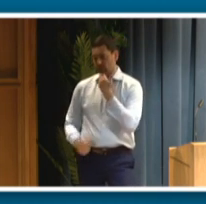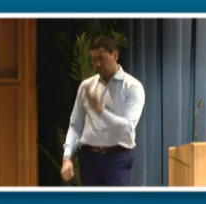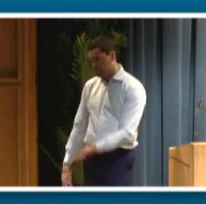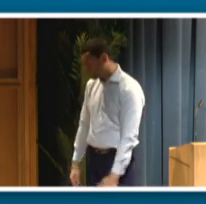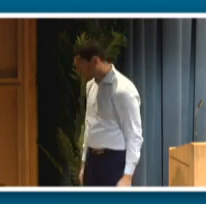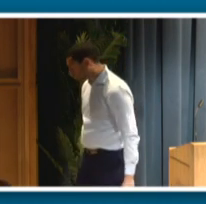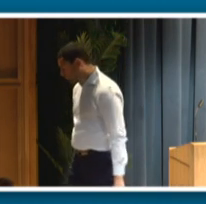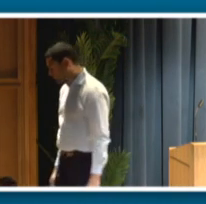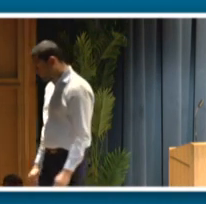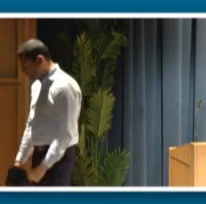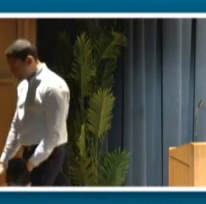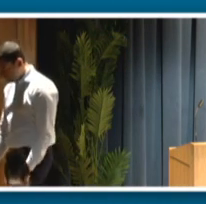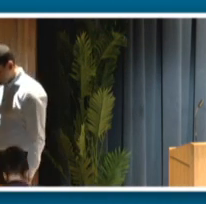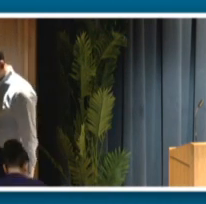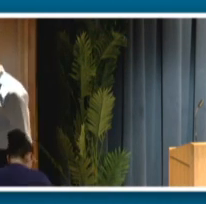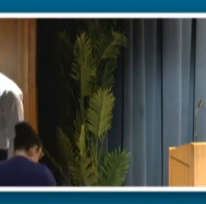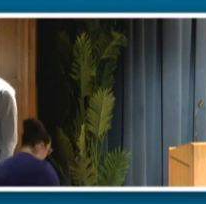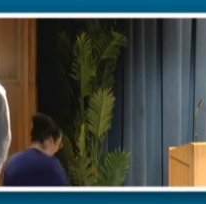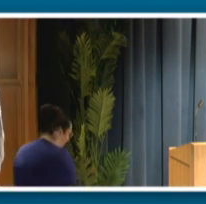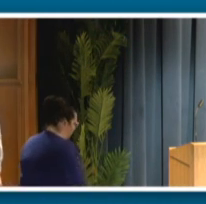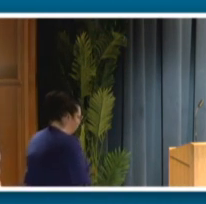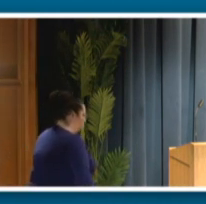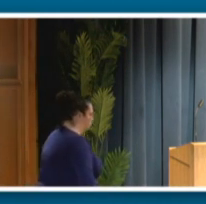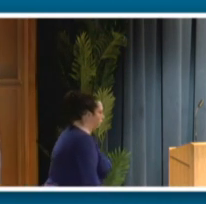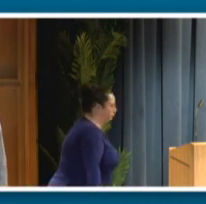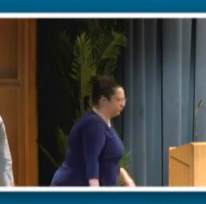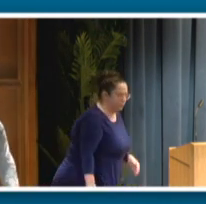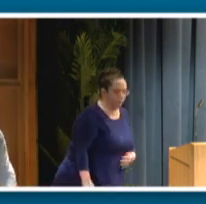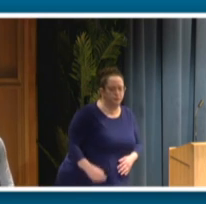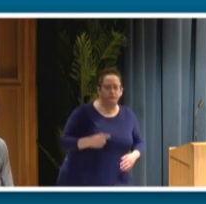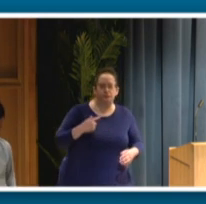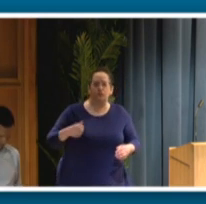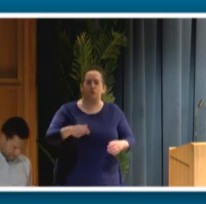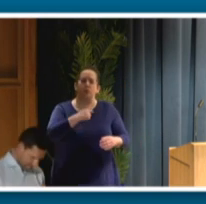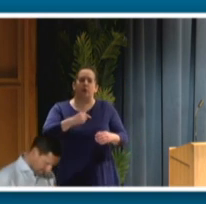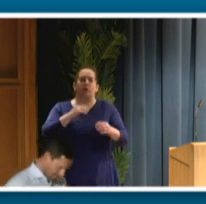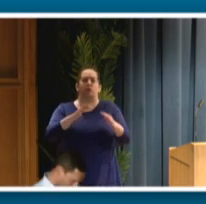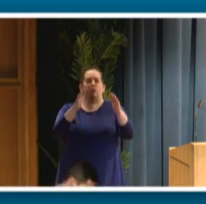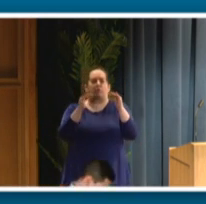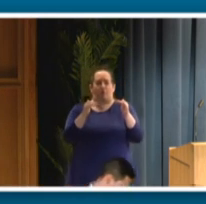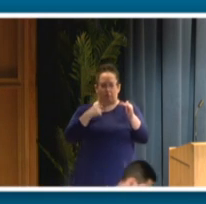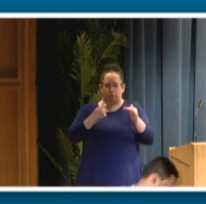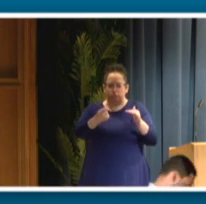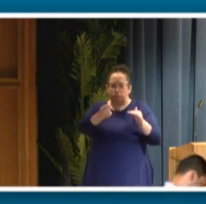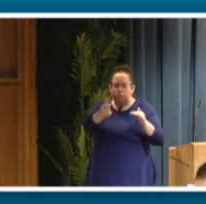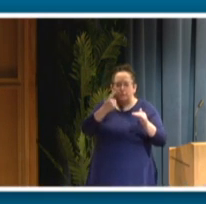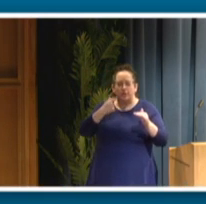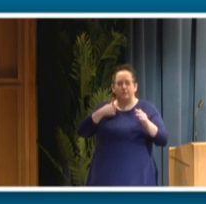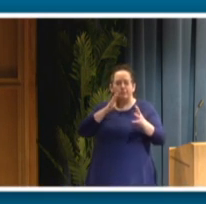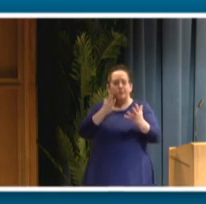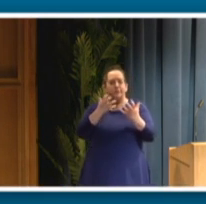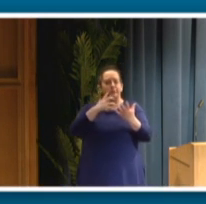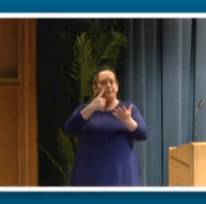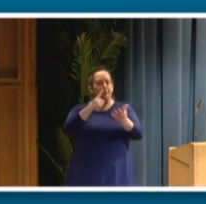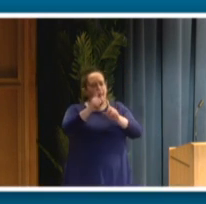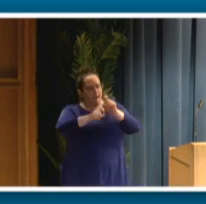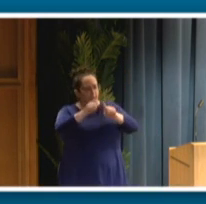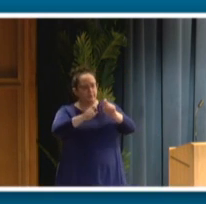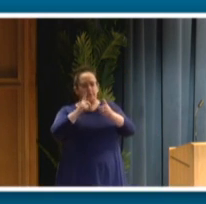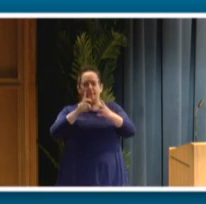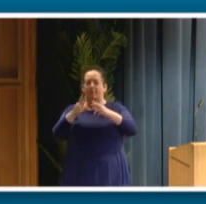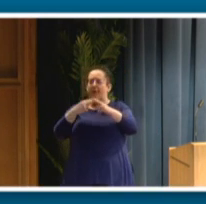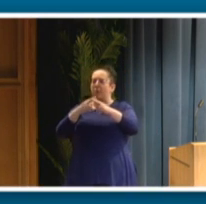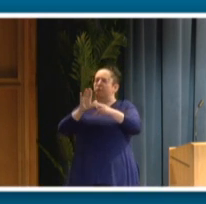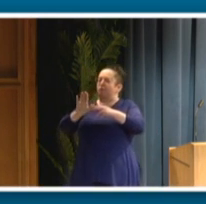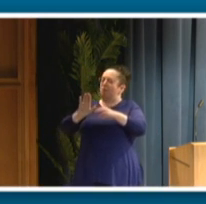Thank you for that. So we're going to move on a little bit, and I'd love to talk about your personal education journey. Yeah.